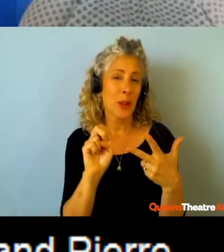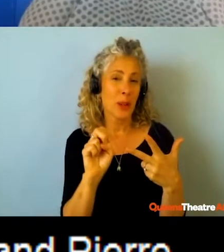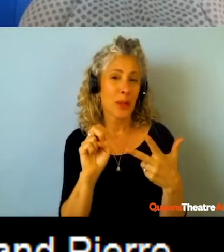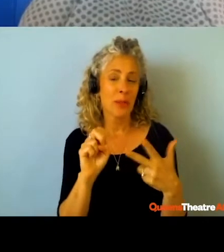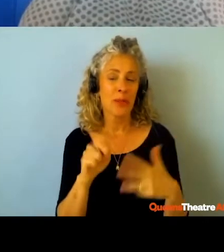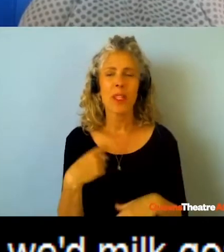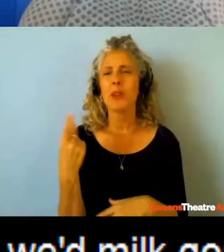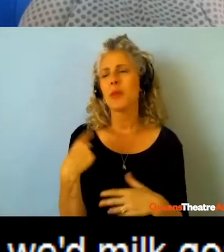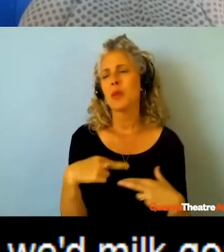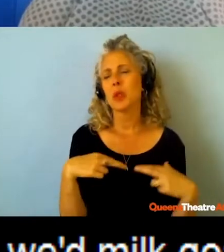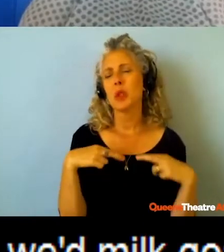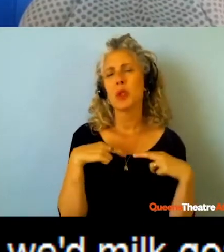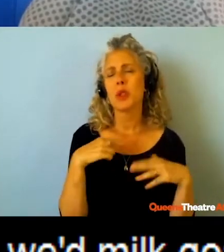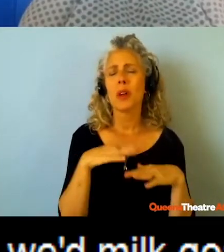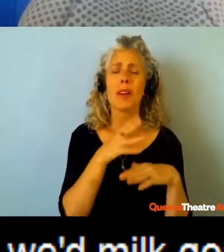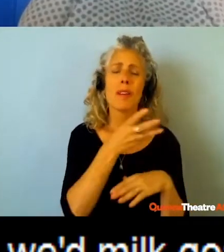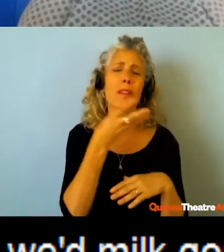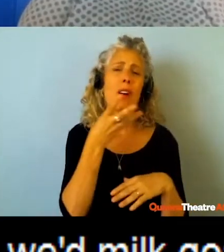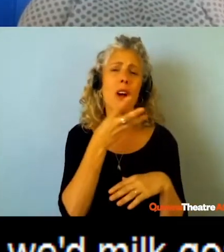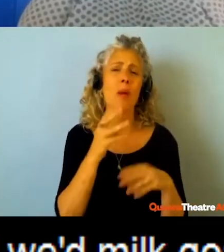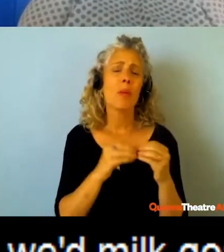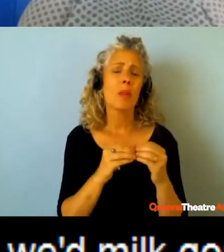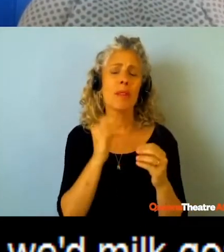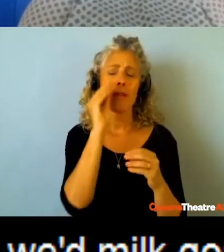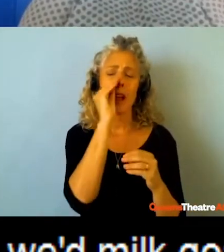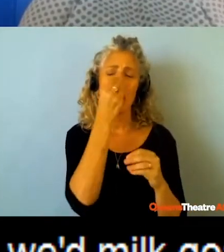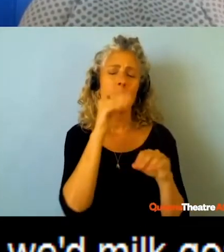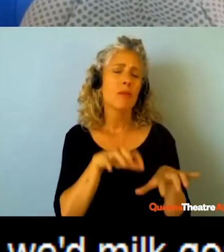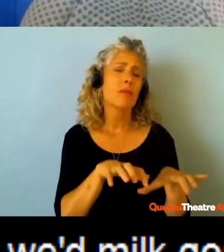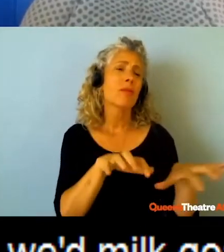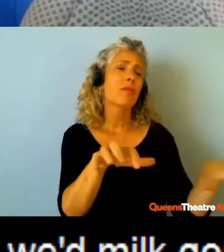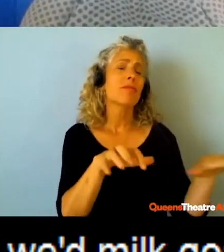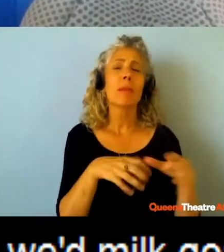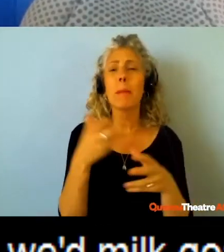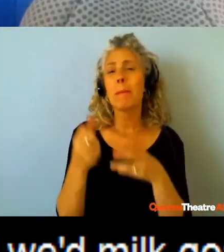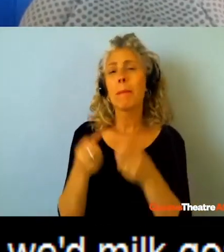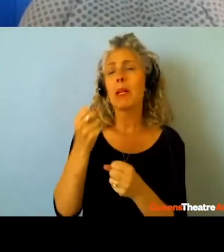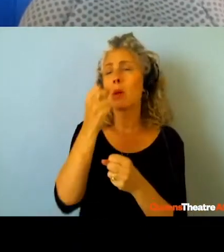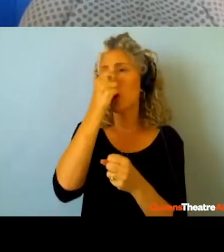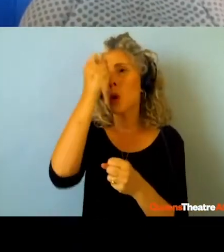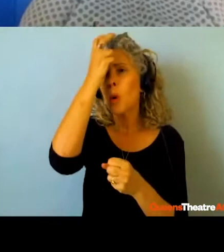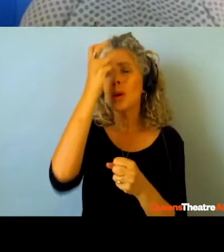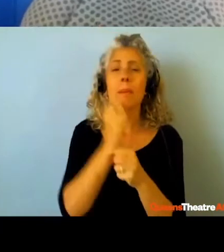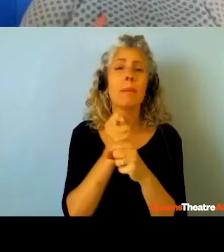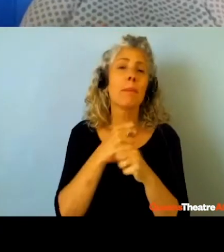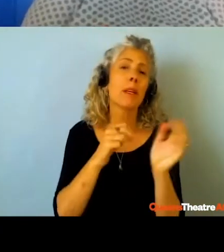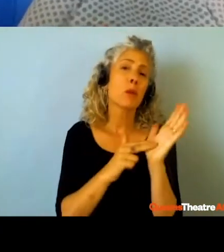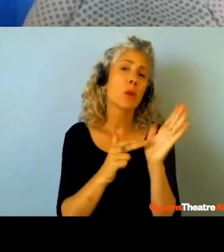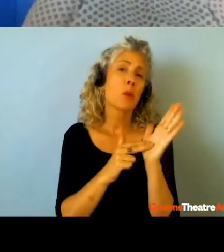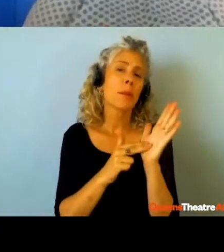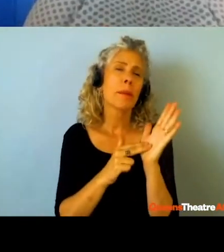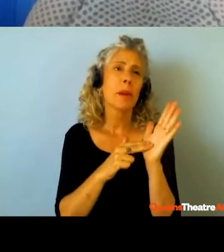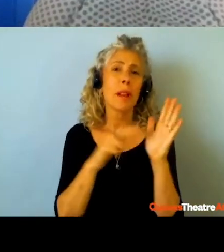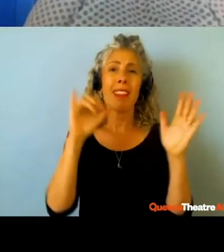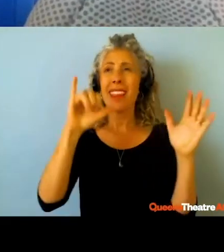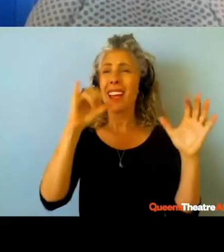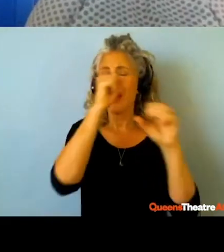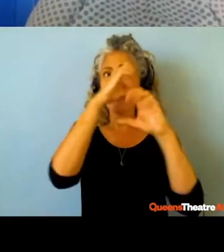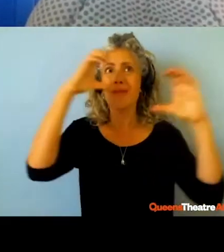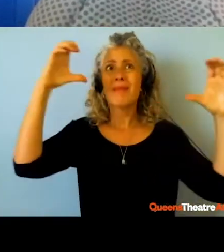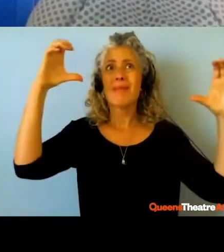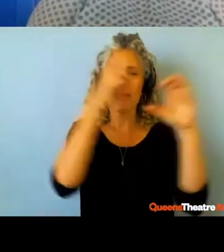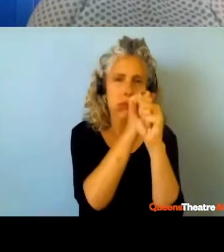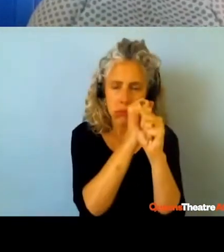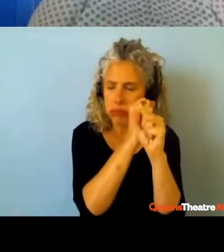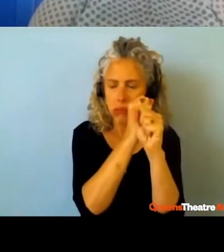on a farm in lavender country, and we'd milk goats and make soap, and now that possibility is